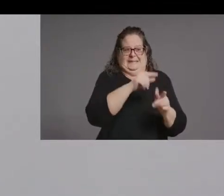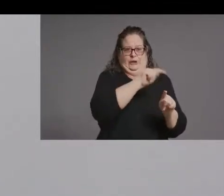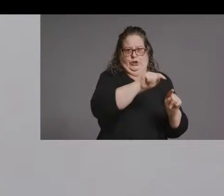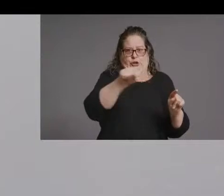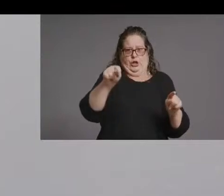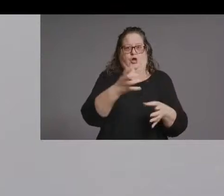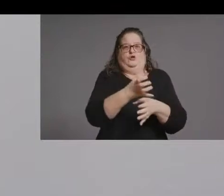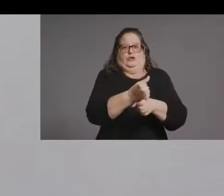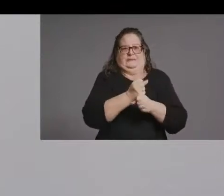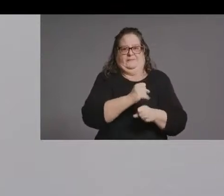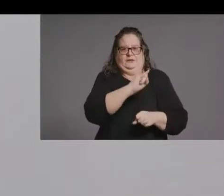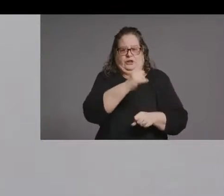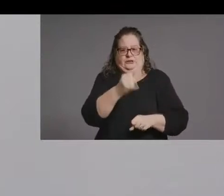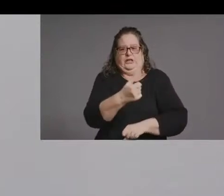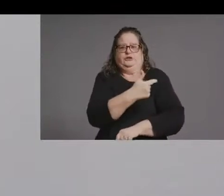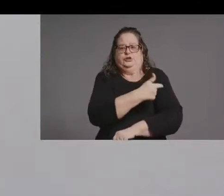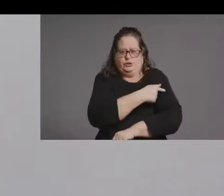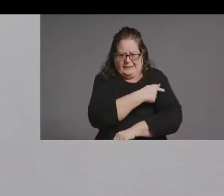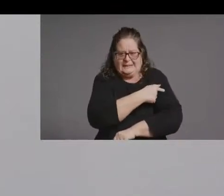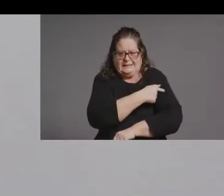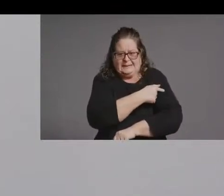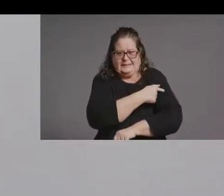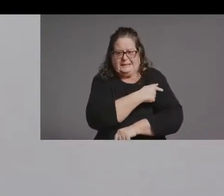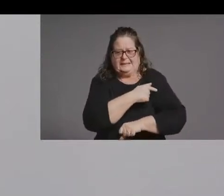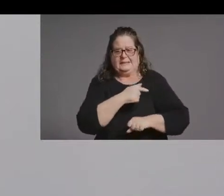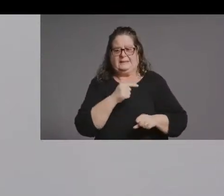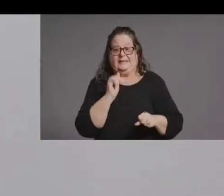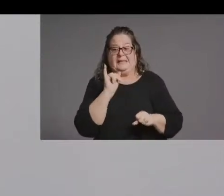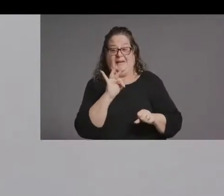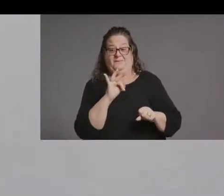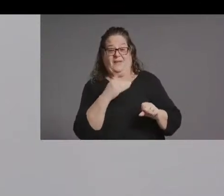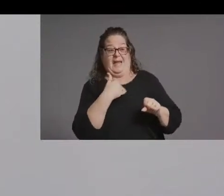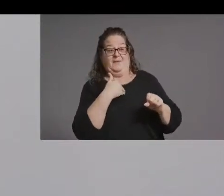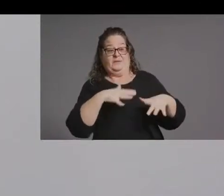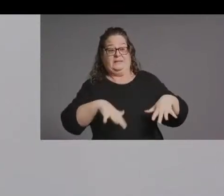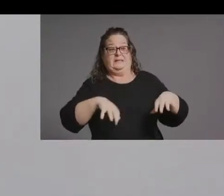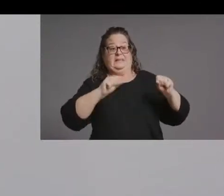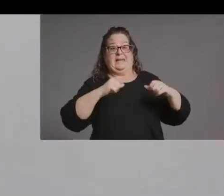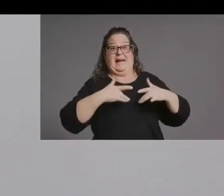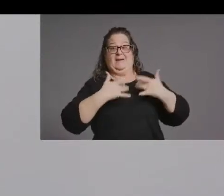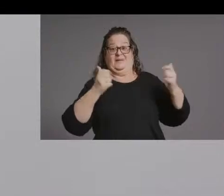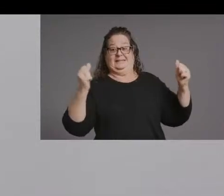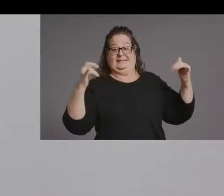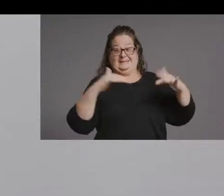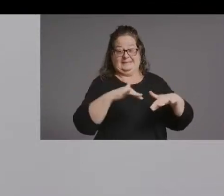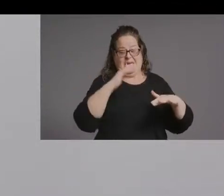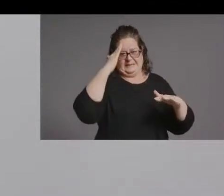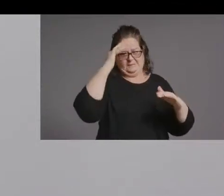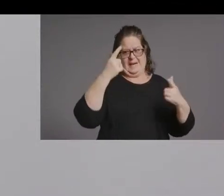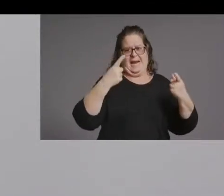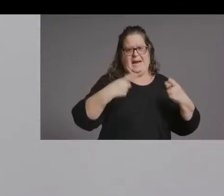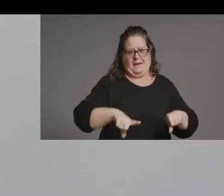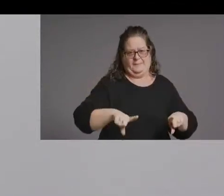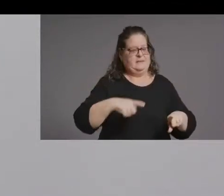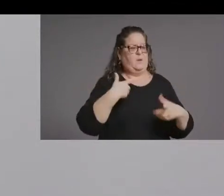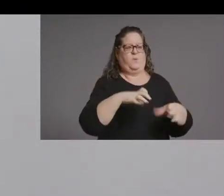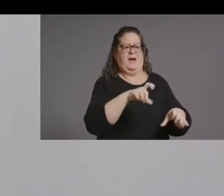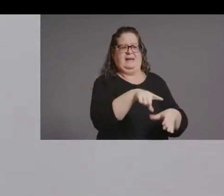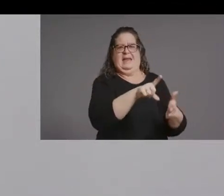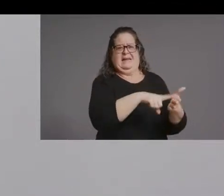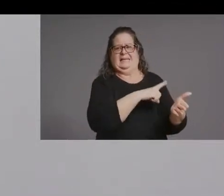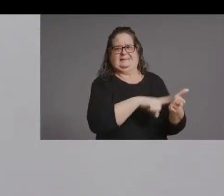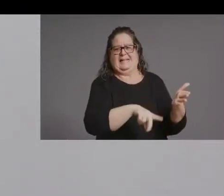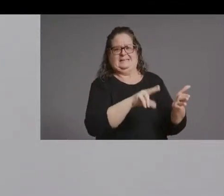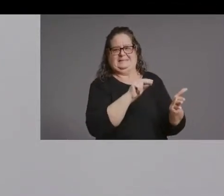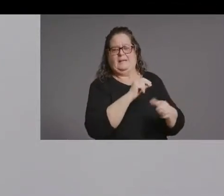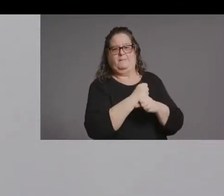events. We don't want appointments to have to be canceled, especially if they're scheduled for some of those homebound or highly vulnerable individuals. And we're